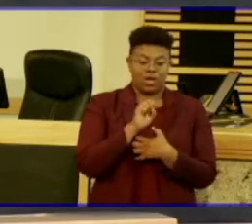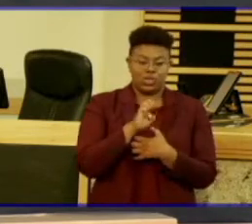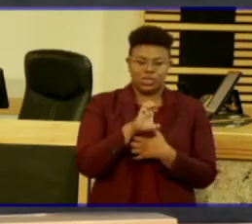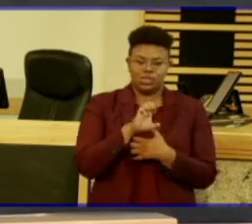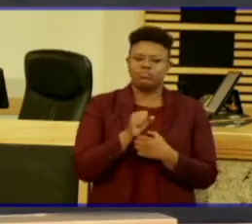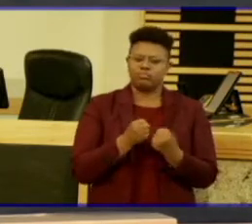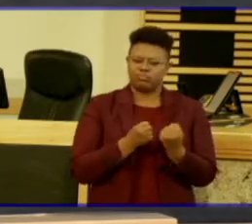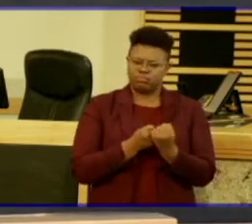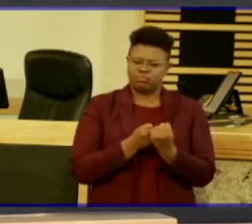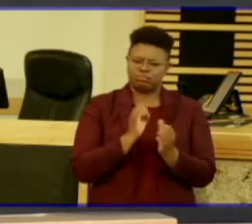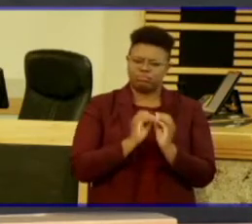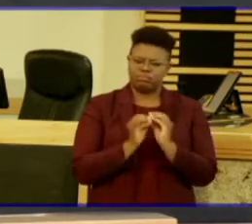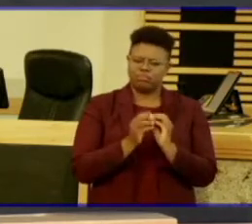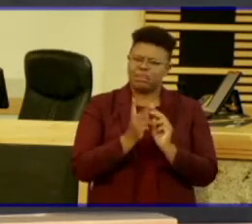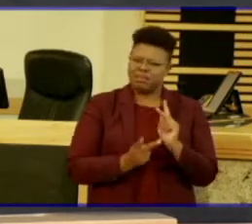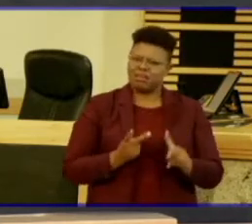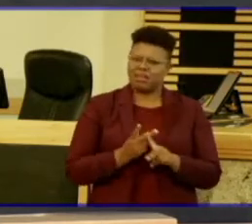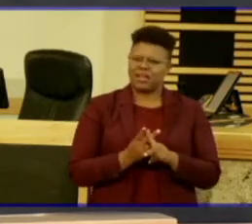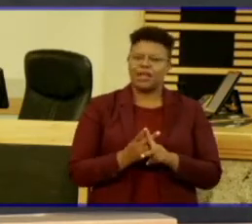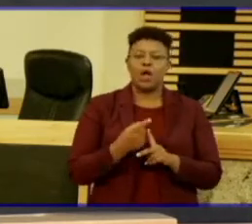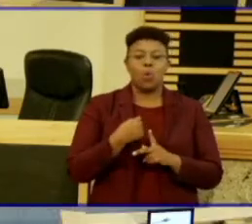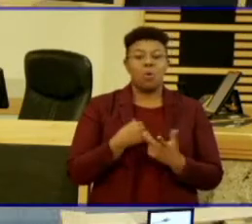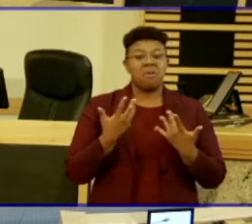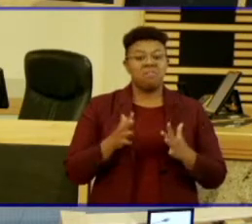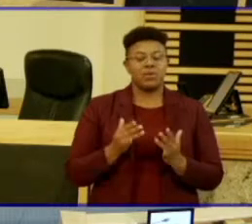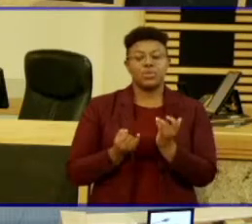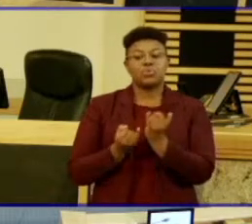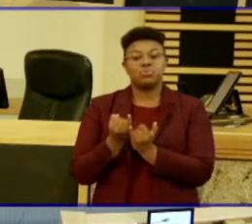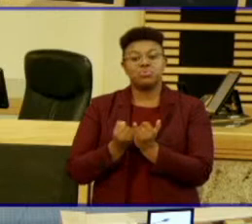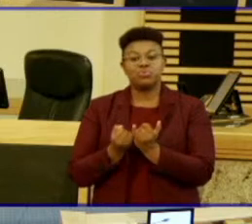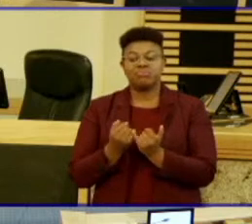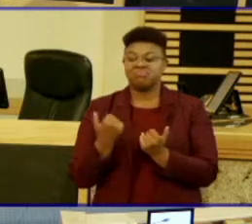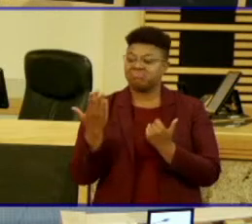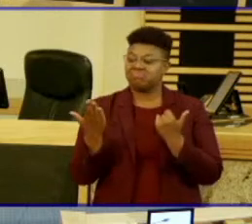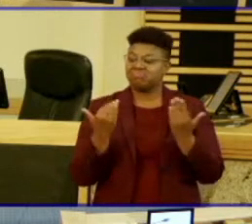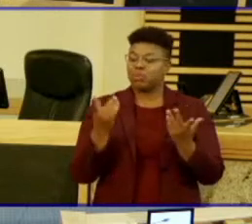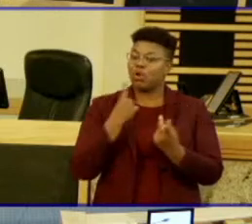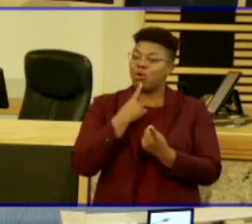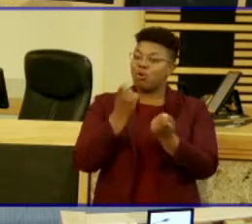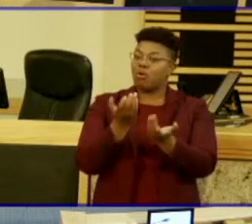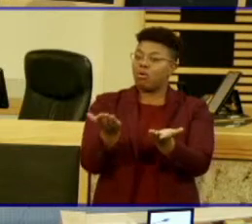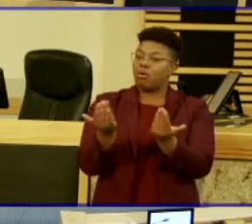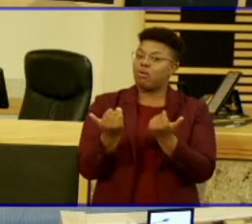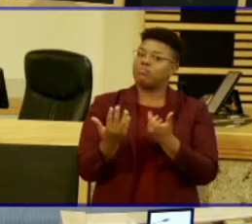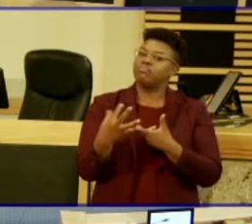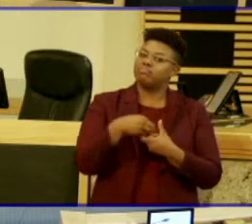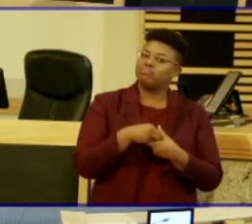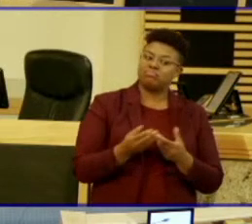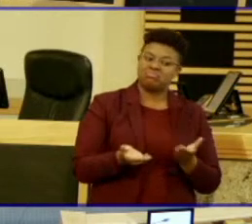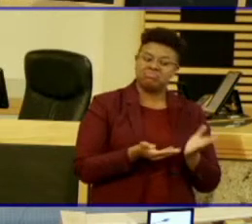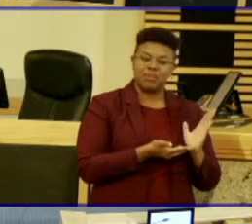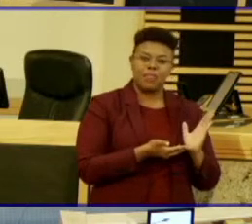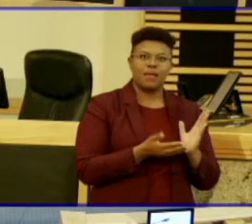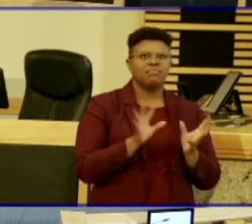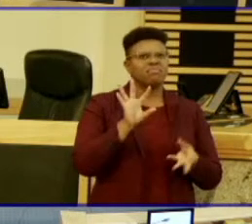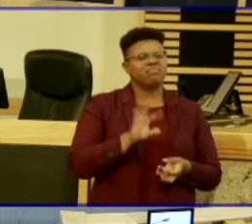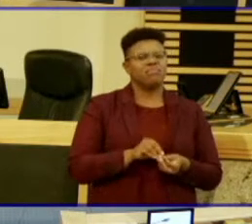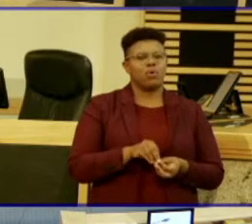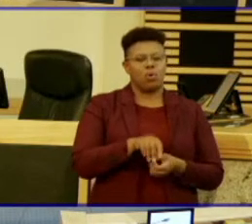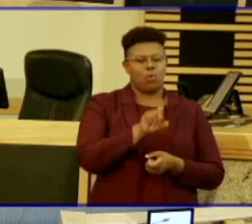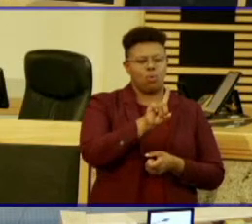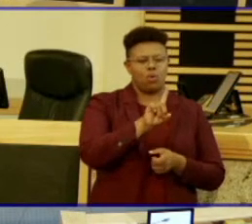of Trade, Industry and Competition and the use of the Provincial Economic Stimulus Fund. An amount of